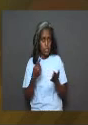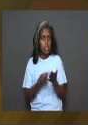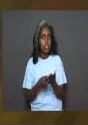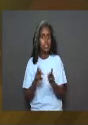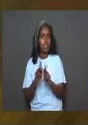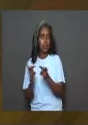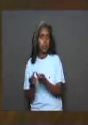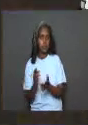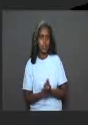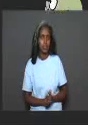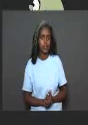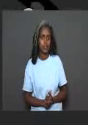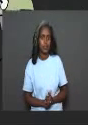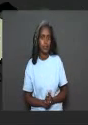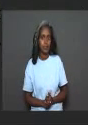appearance.